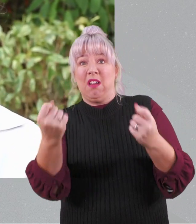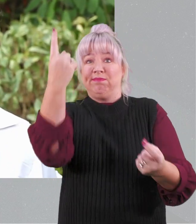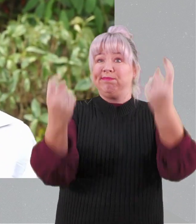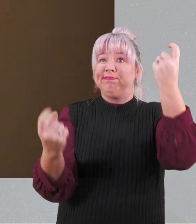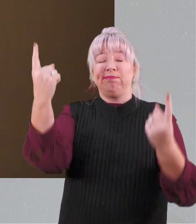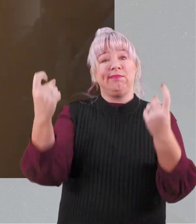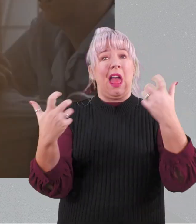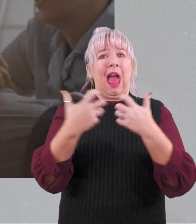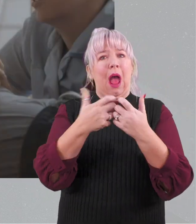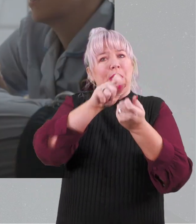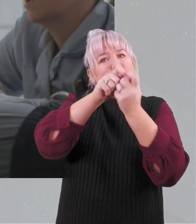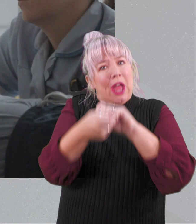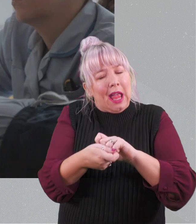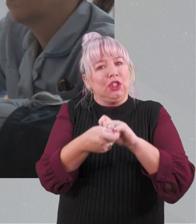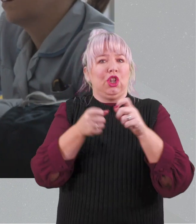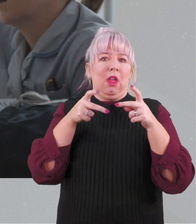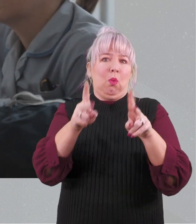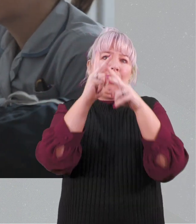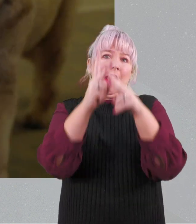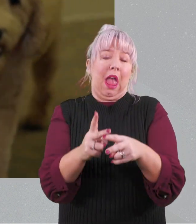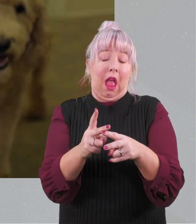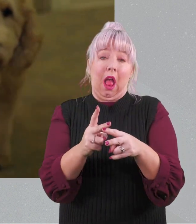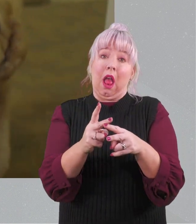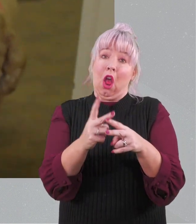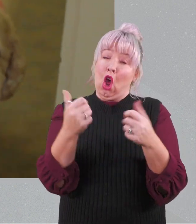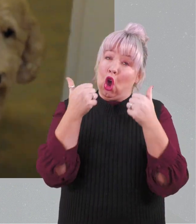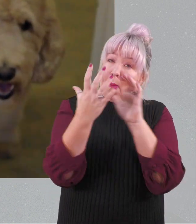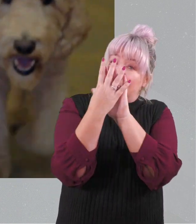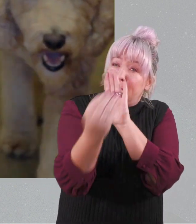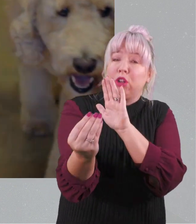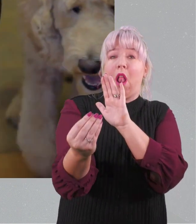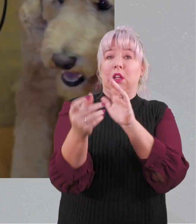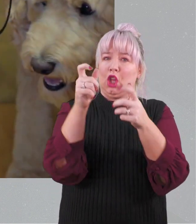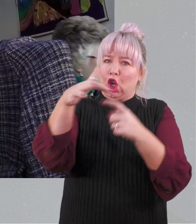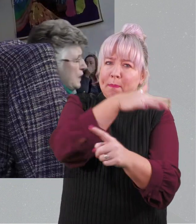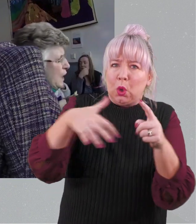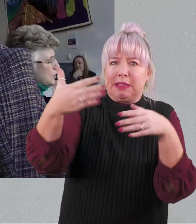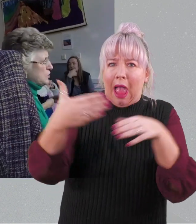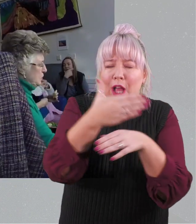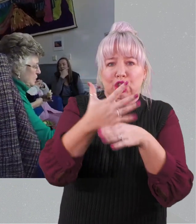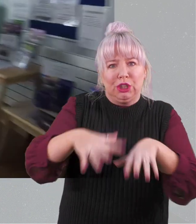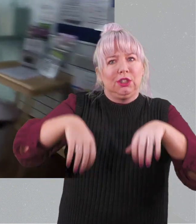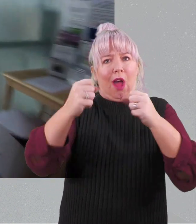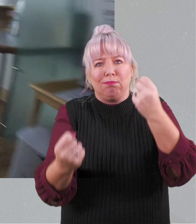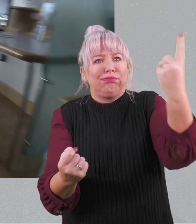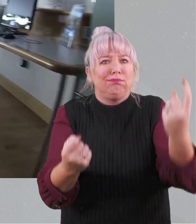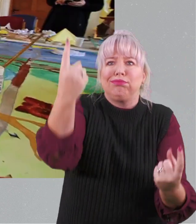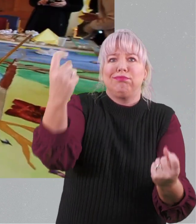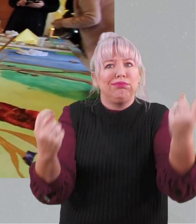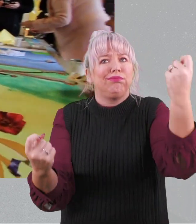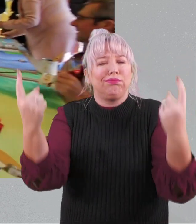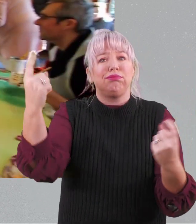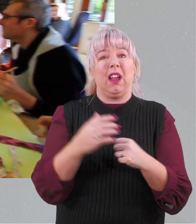are challenging norms and rules about caring for people at the end of life, and bold new models of compassionate community